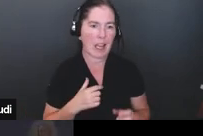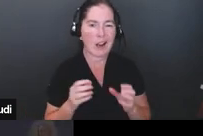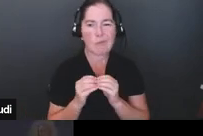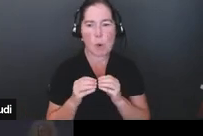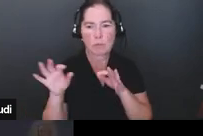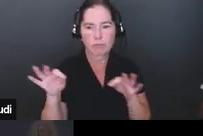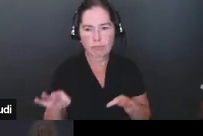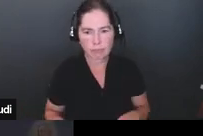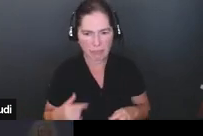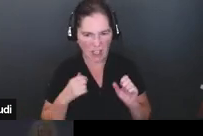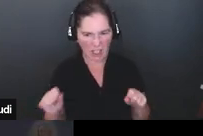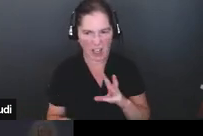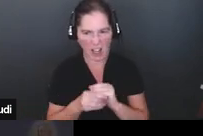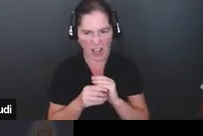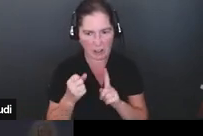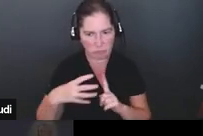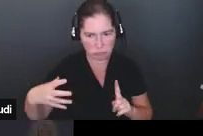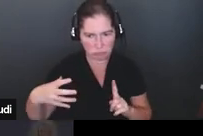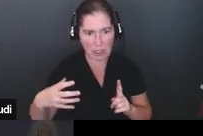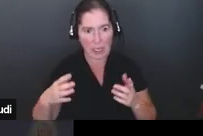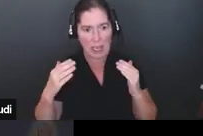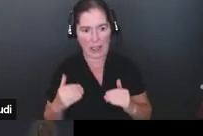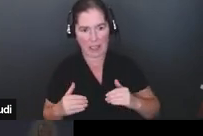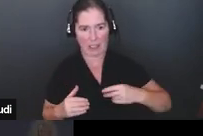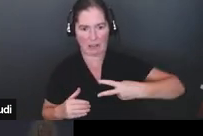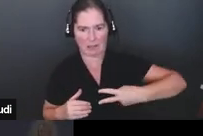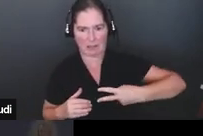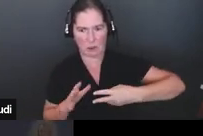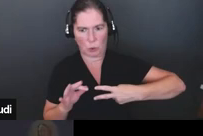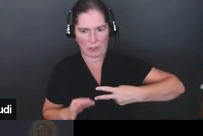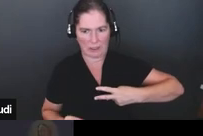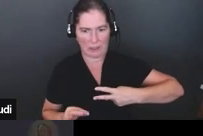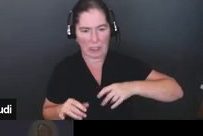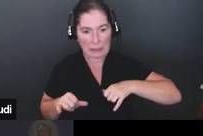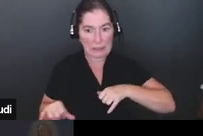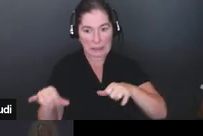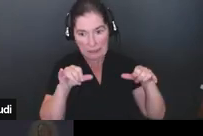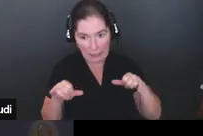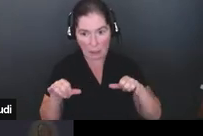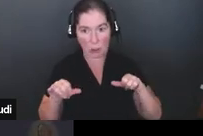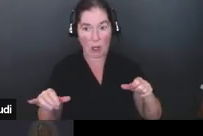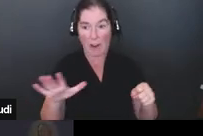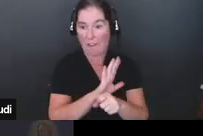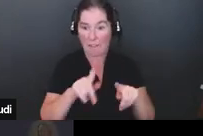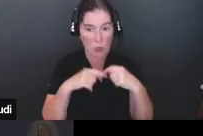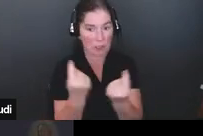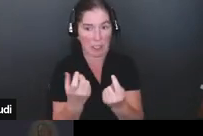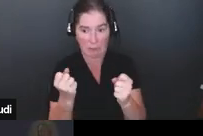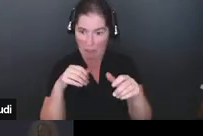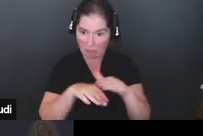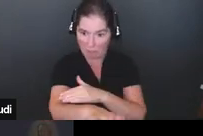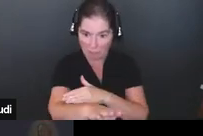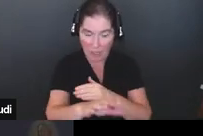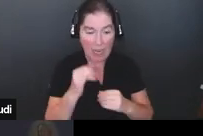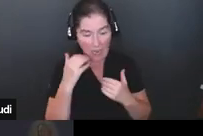description here. And then I have this choice, standard, accessible to everybody on the team. And so if I have